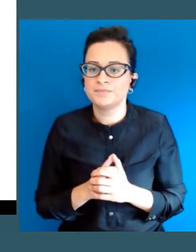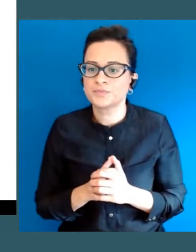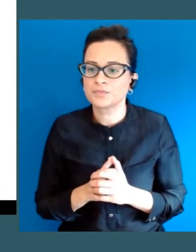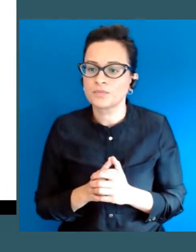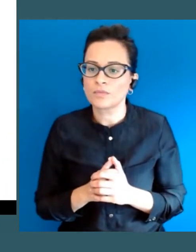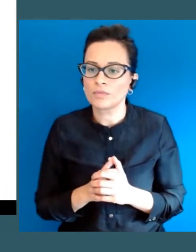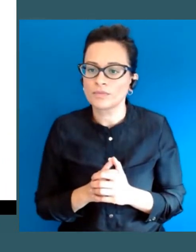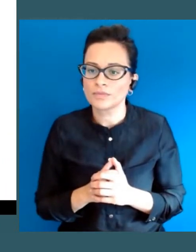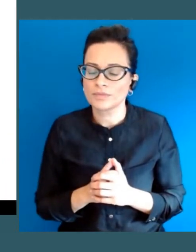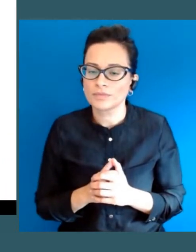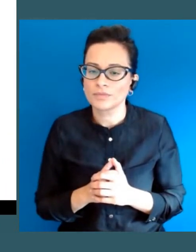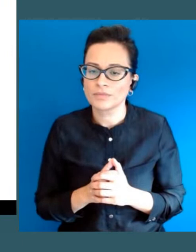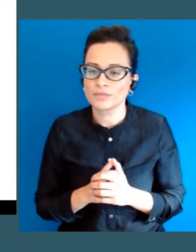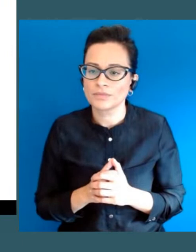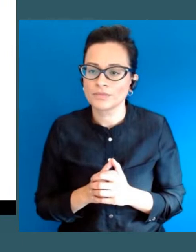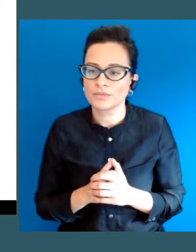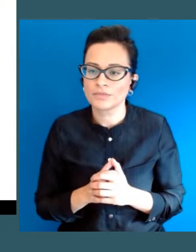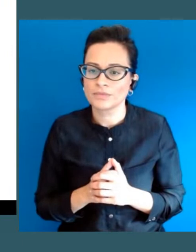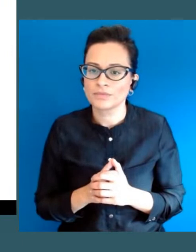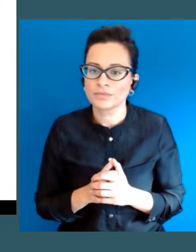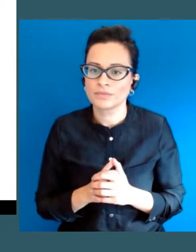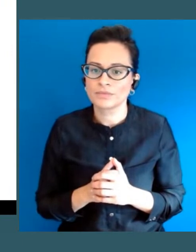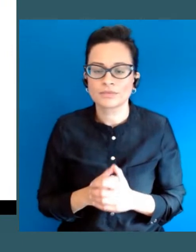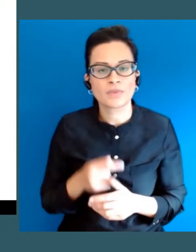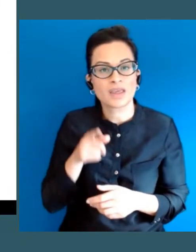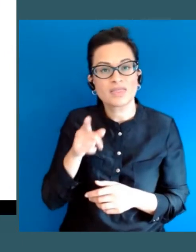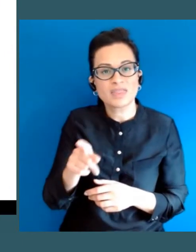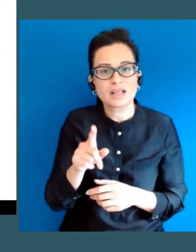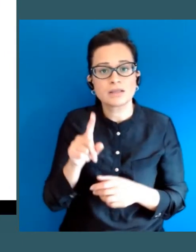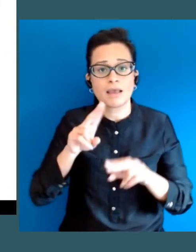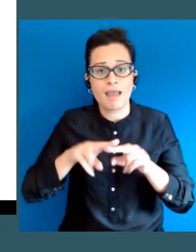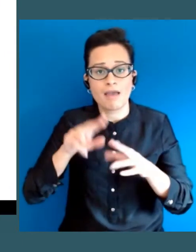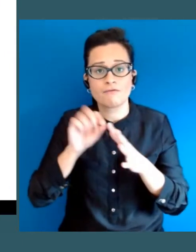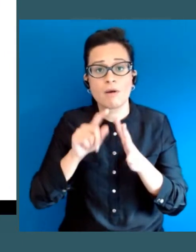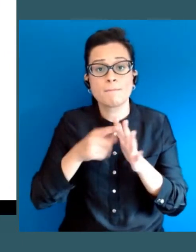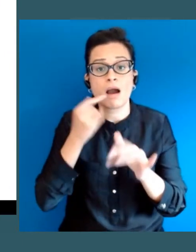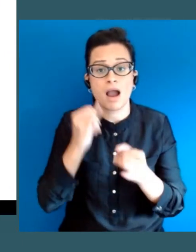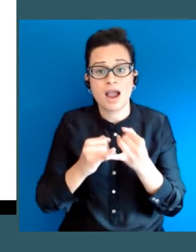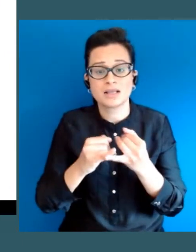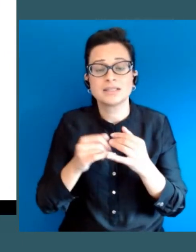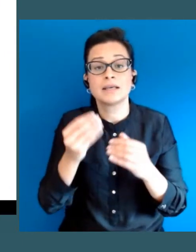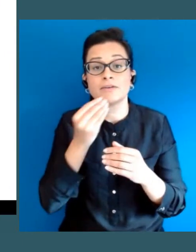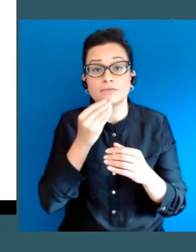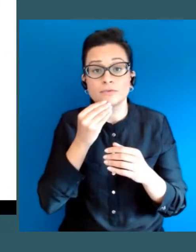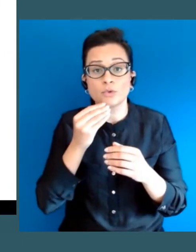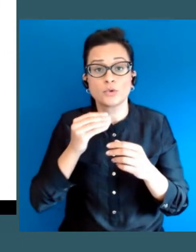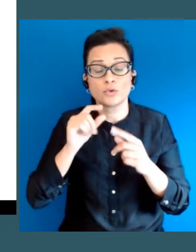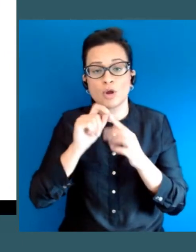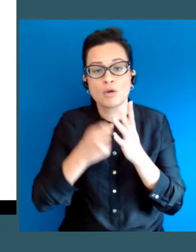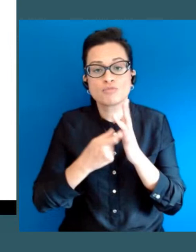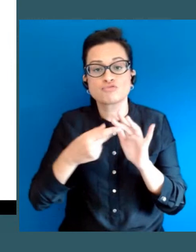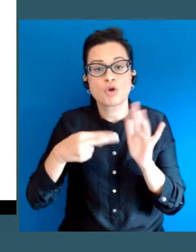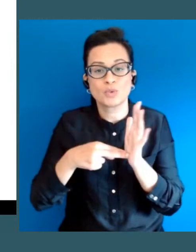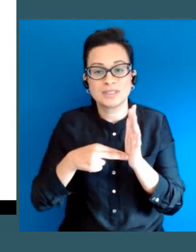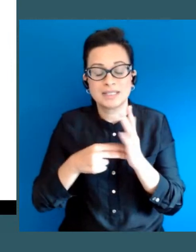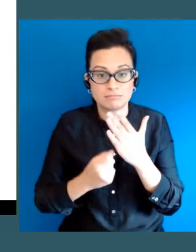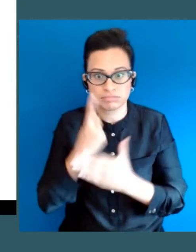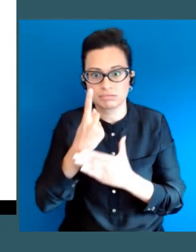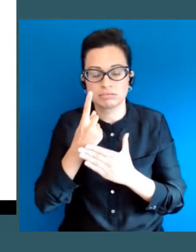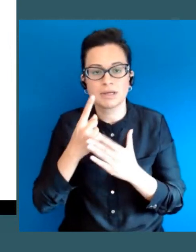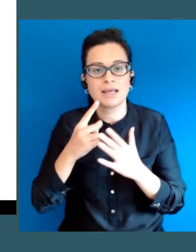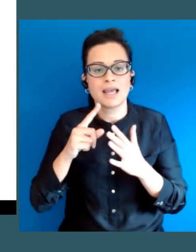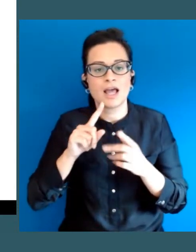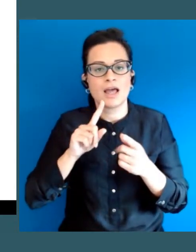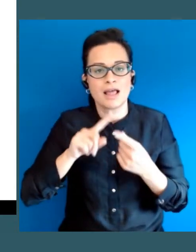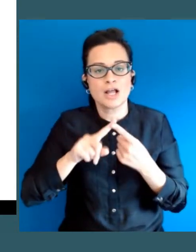So this is a case of FPIES, which stands for Food Protein Induced Enterocolitis Syndrome. So it's